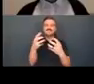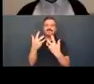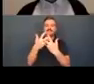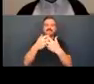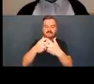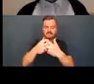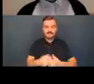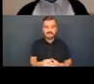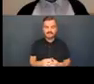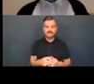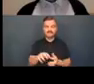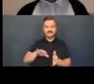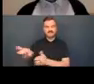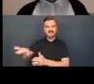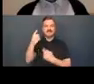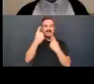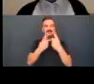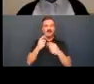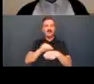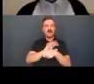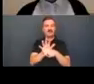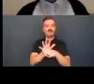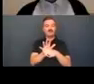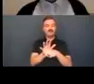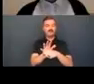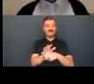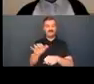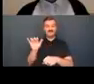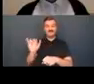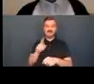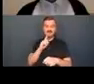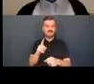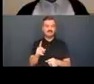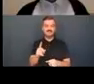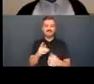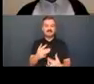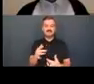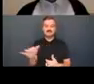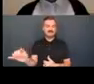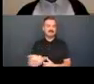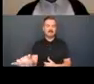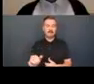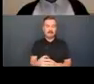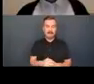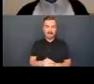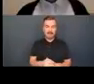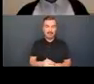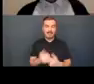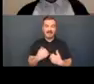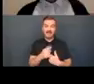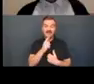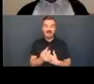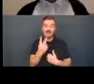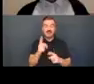it's so easy to see that in the COVID dilemma, there are two very different moral problems.